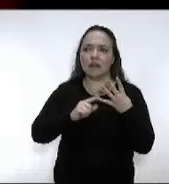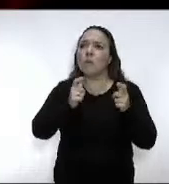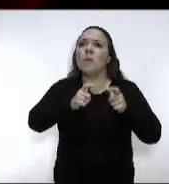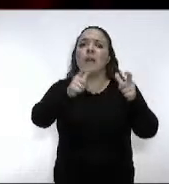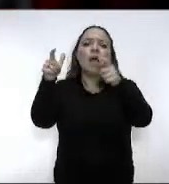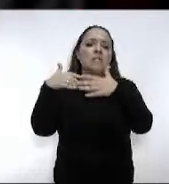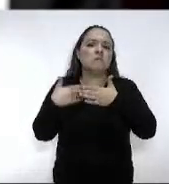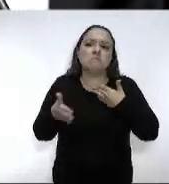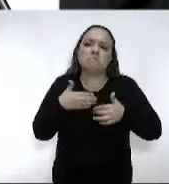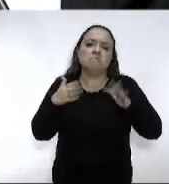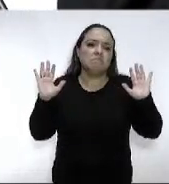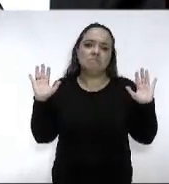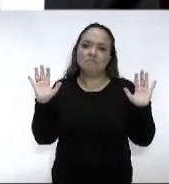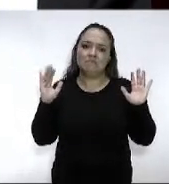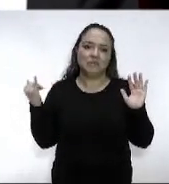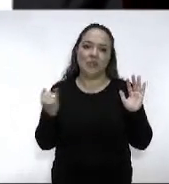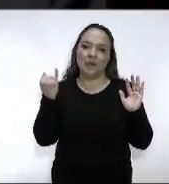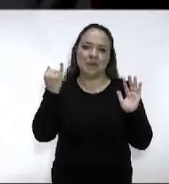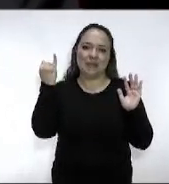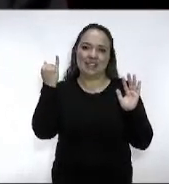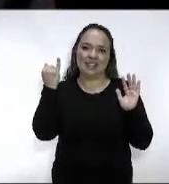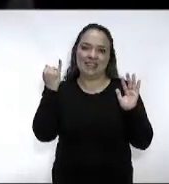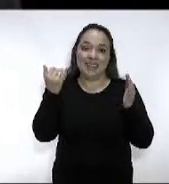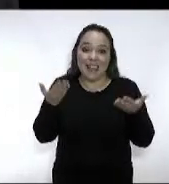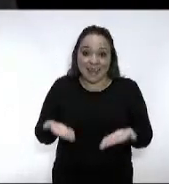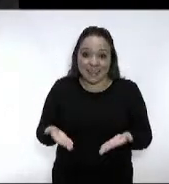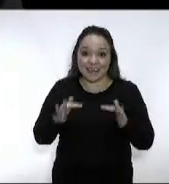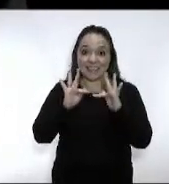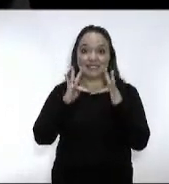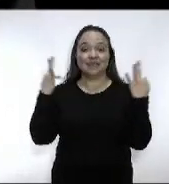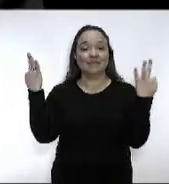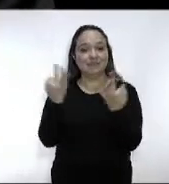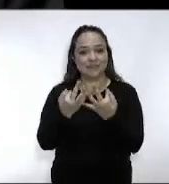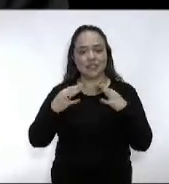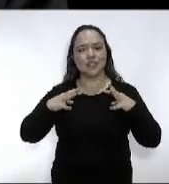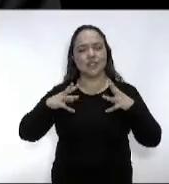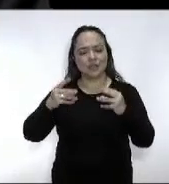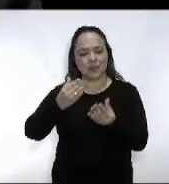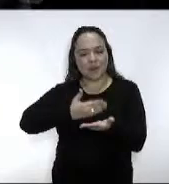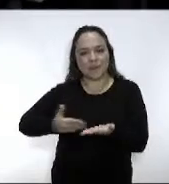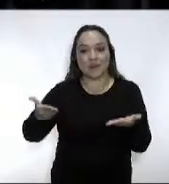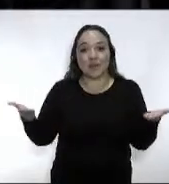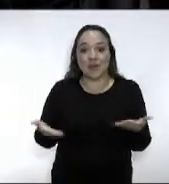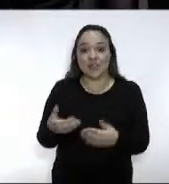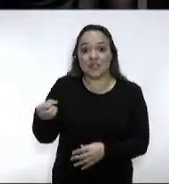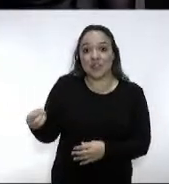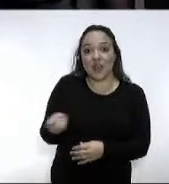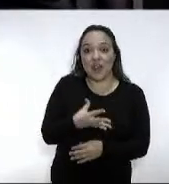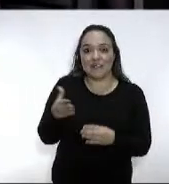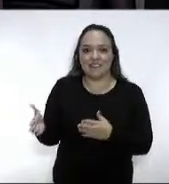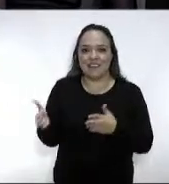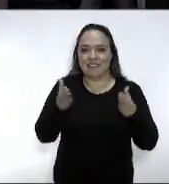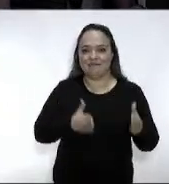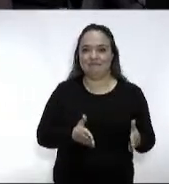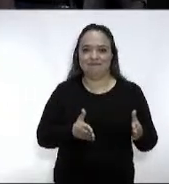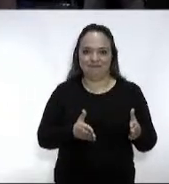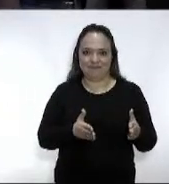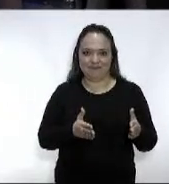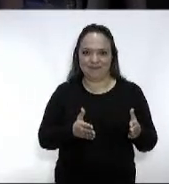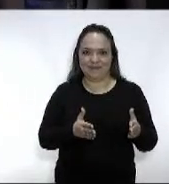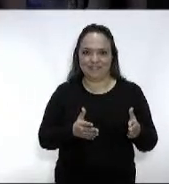NASA were not able to understand 100% how the program works. But it's true, the American Academy is so hard to